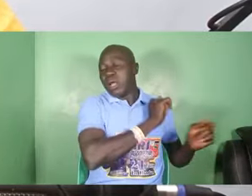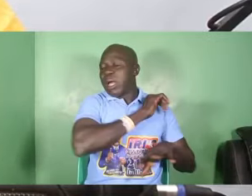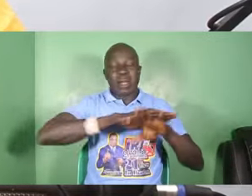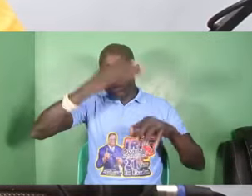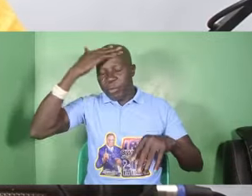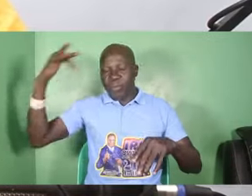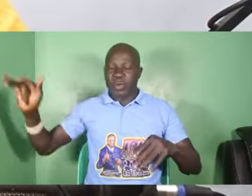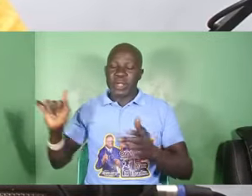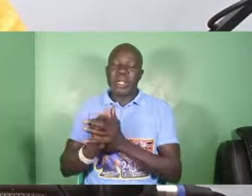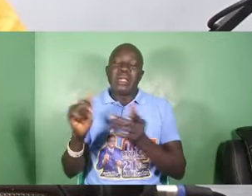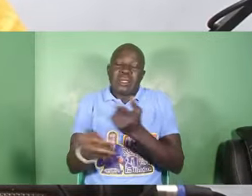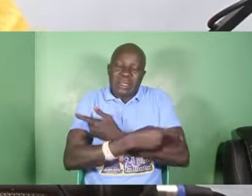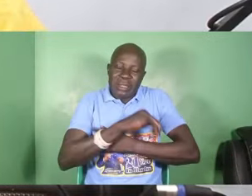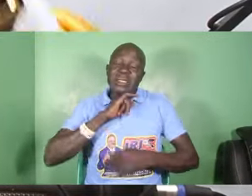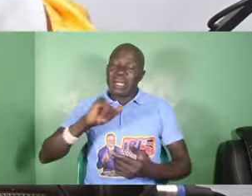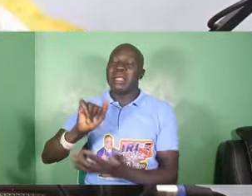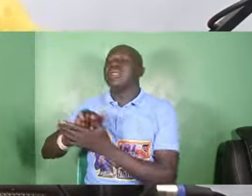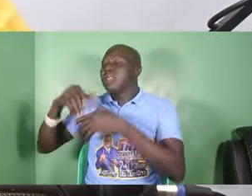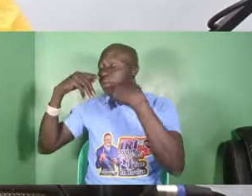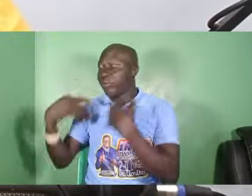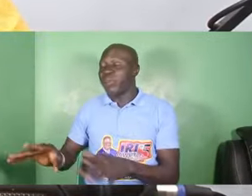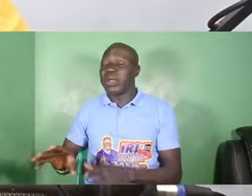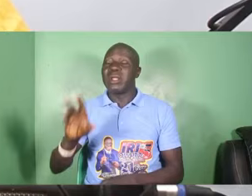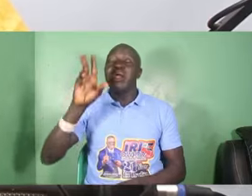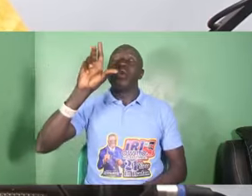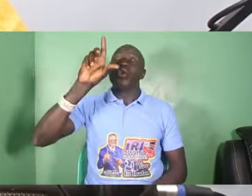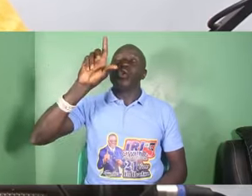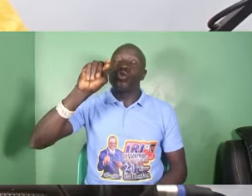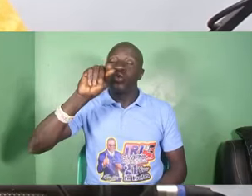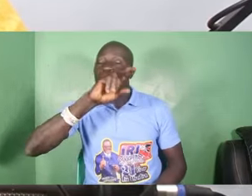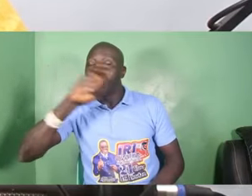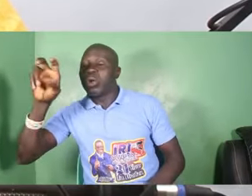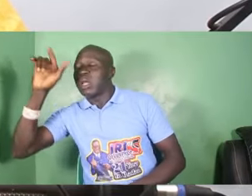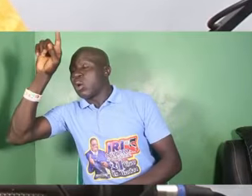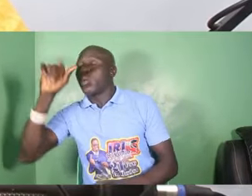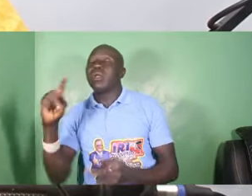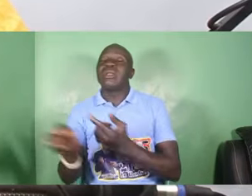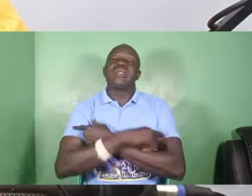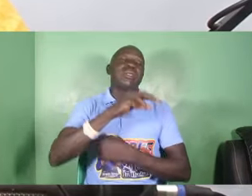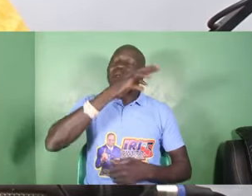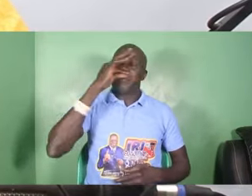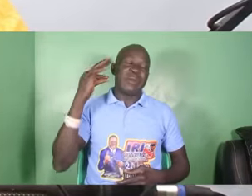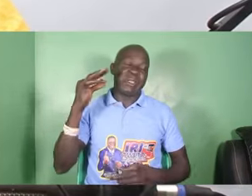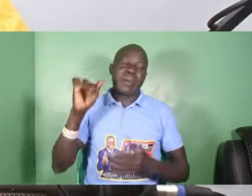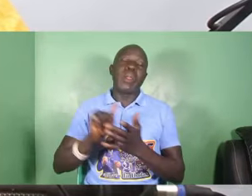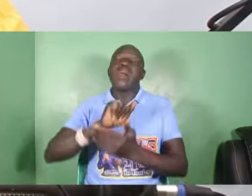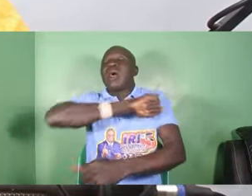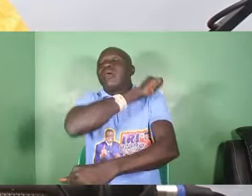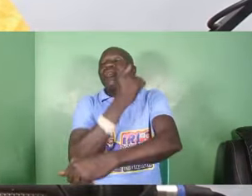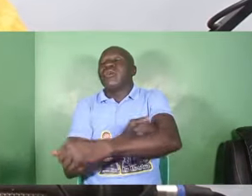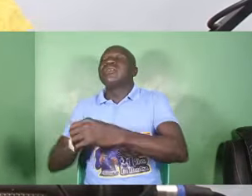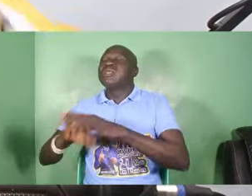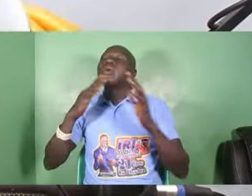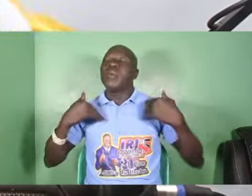pé. I can't forget that. Ọjọ́ yẹn gangan ni mo parí àwọn 201 days. It was the same day I finished 201 fasting. Àṣẹ dẹ́ bẹ ní ara